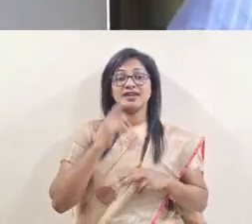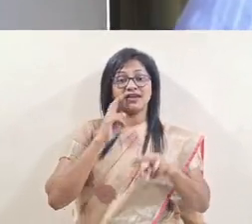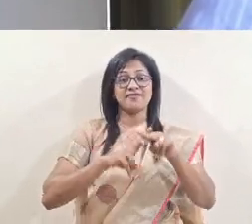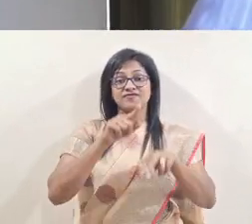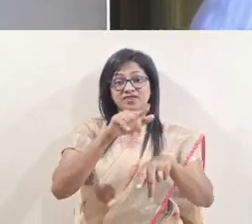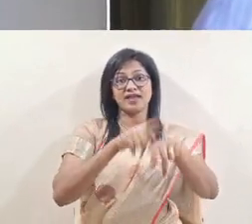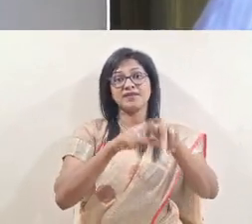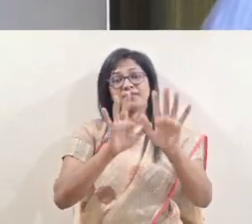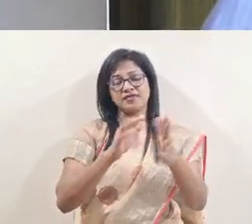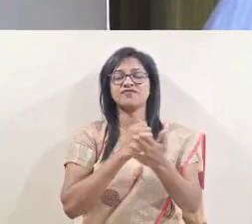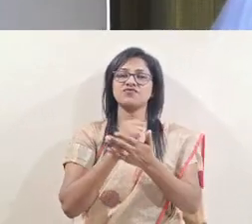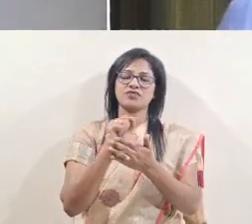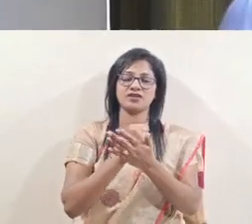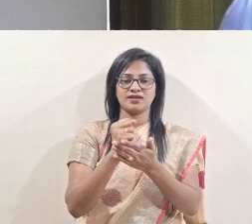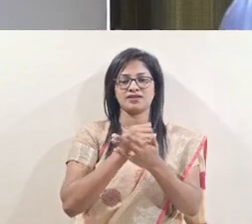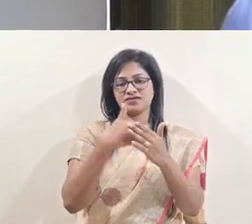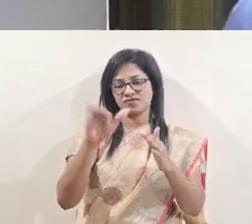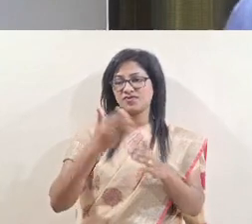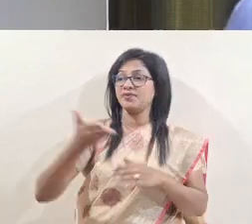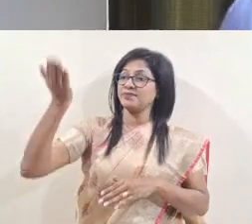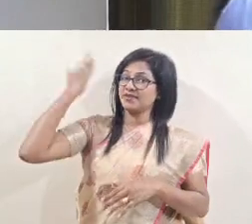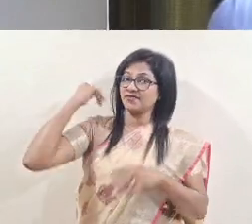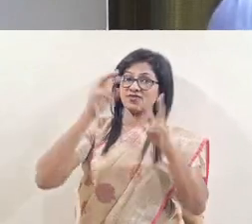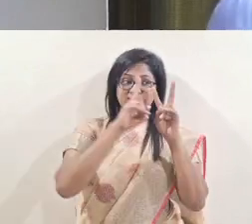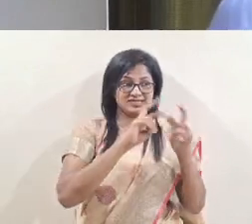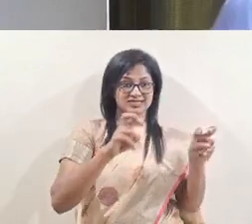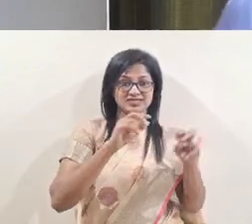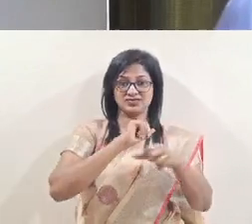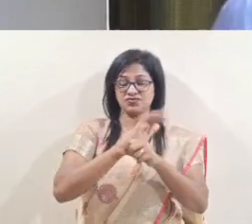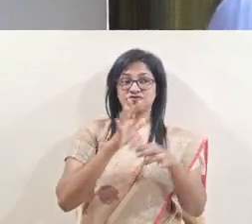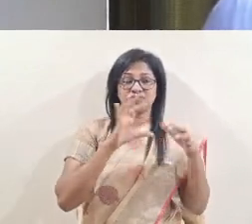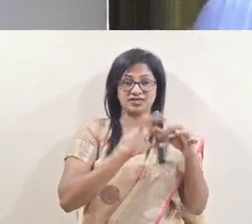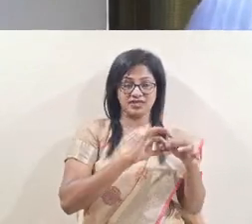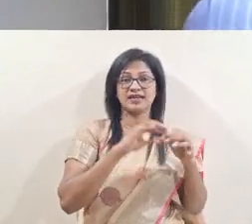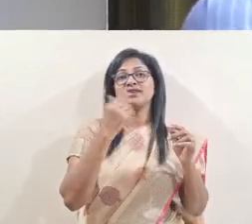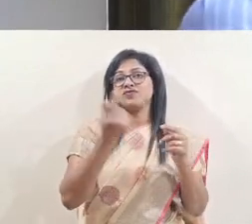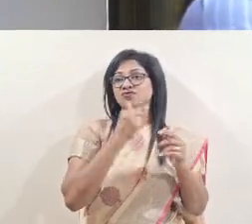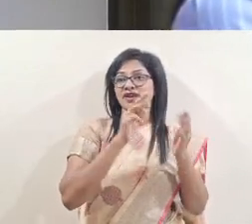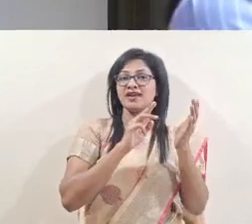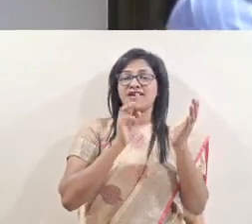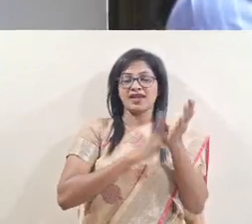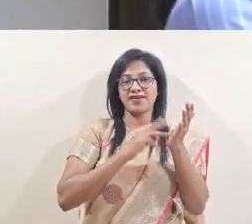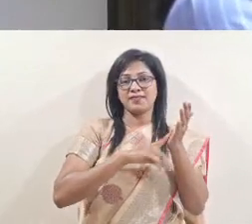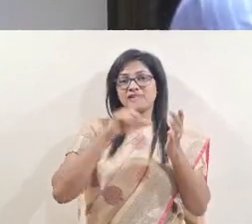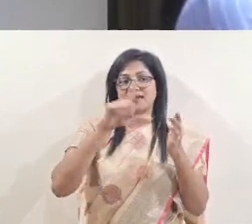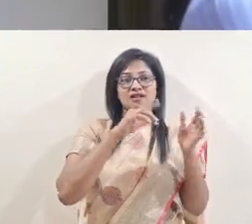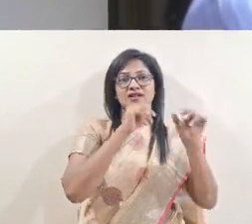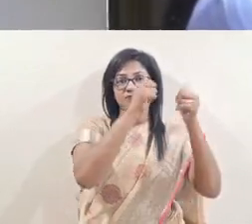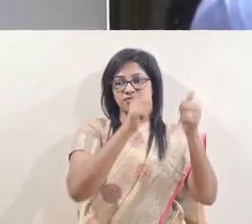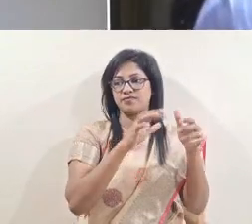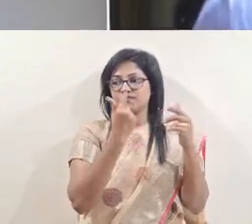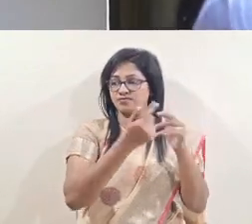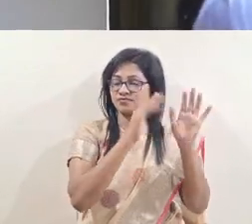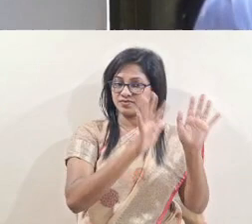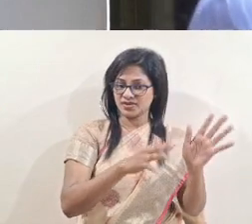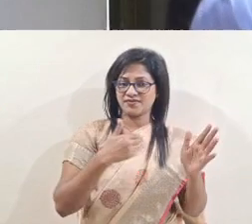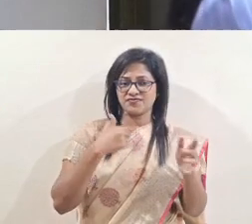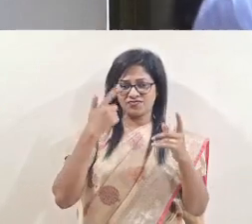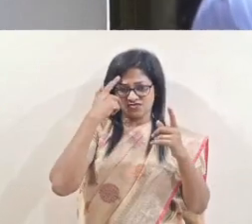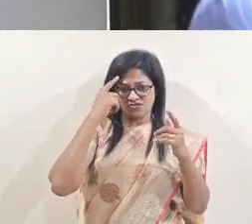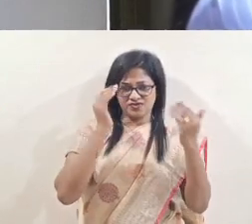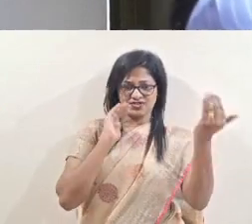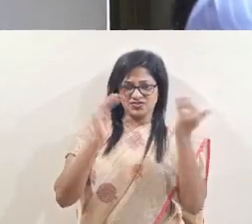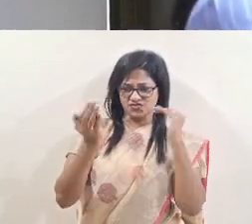Sure. So Okay. the previous research that we found for COVID-19, they have generally used MNL models. So we thought if we want to check or compare our results